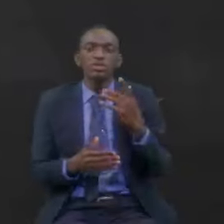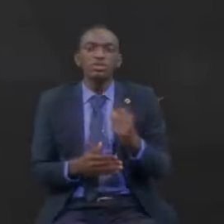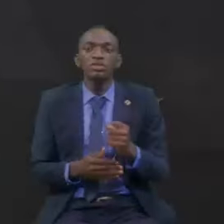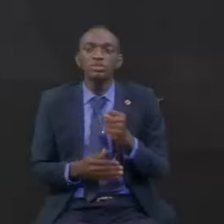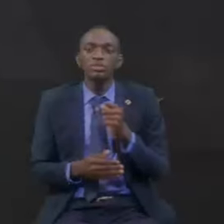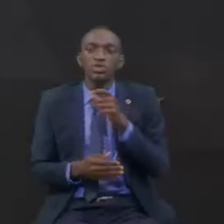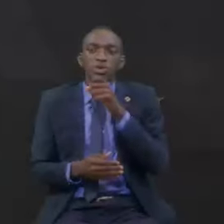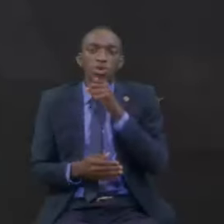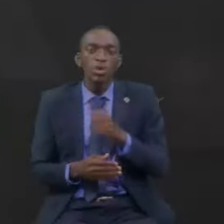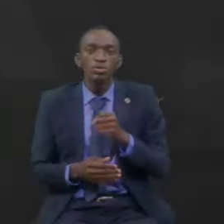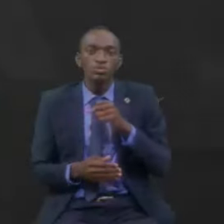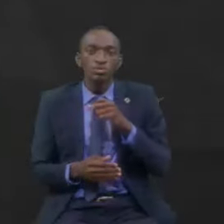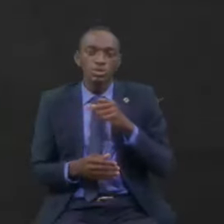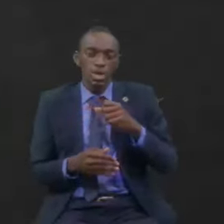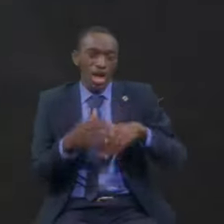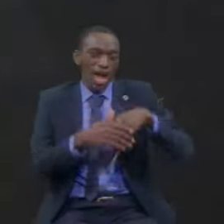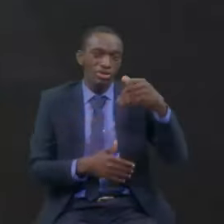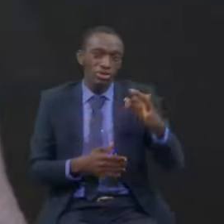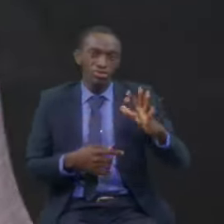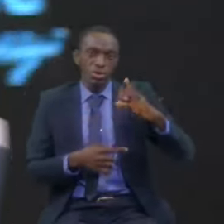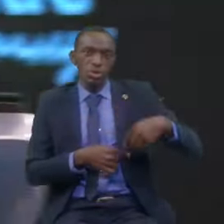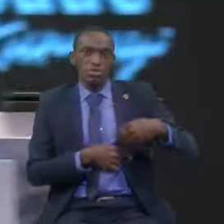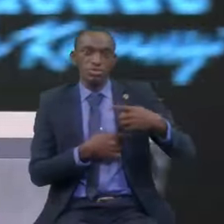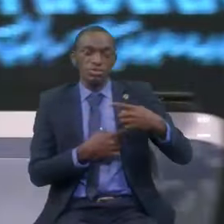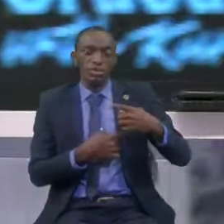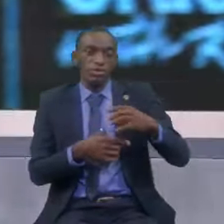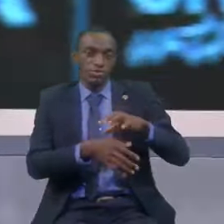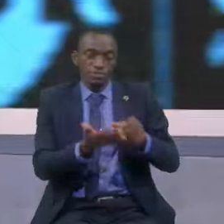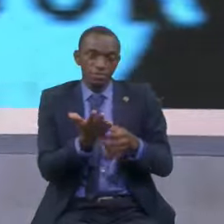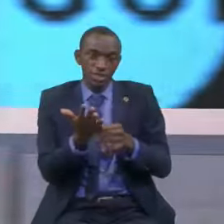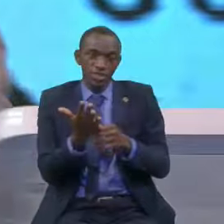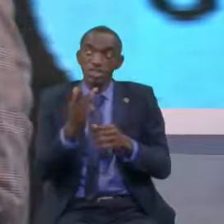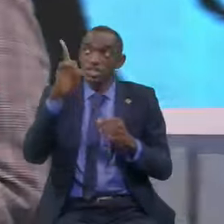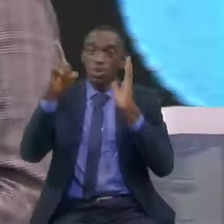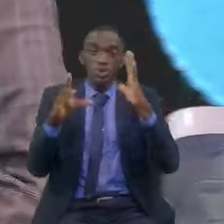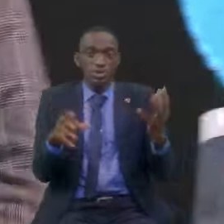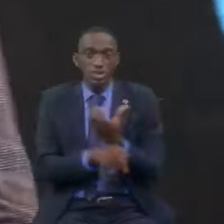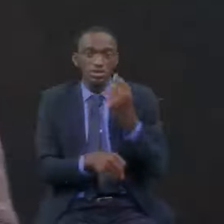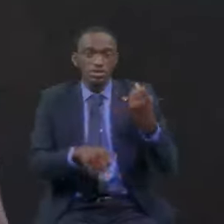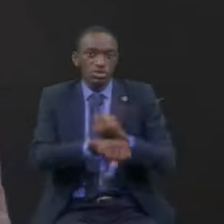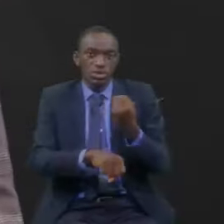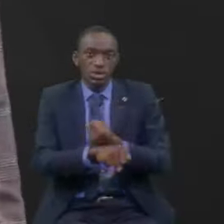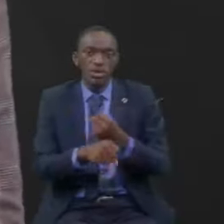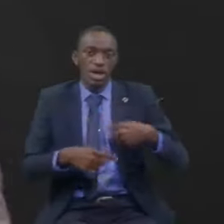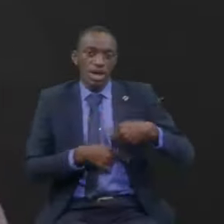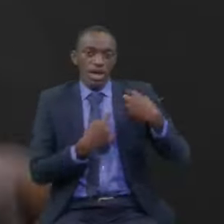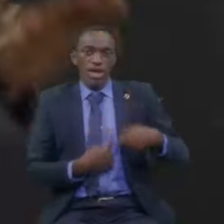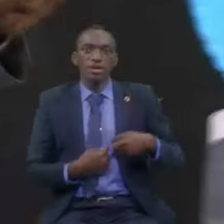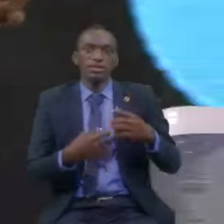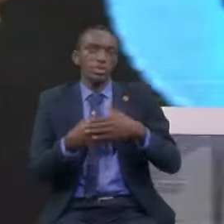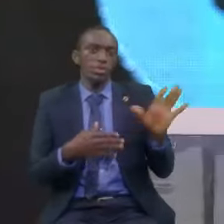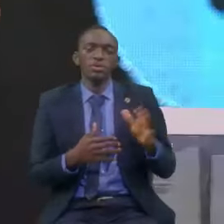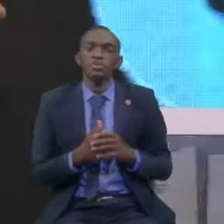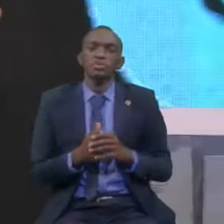your flesh. He'll take the stony heart, he'll take it away. How do we know that we